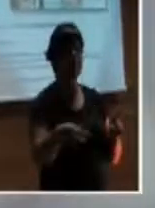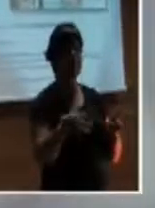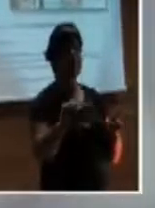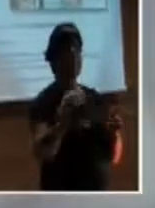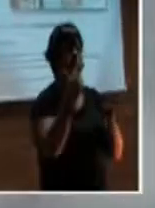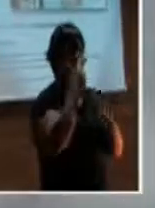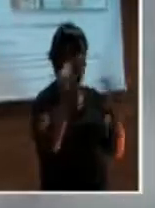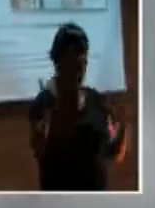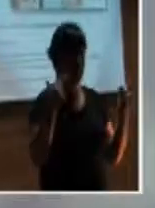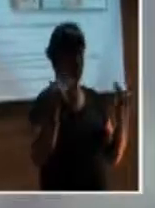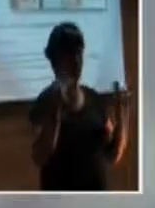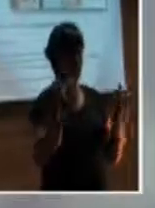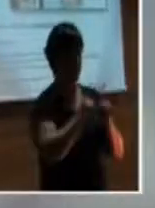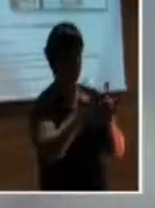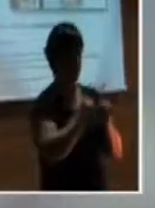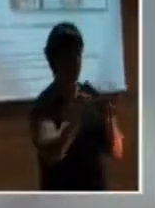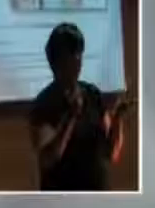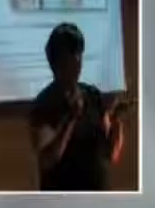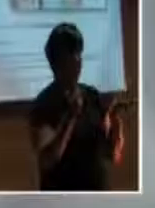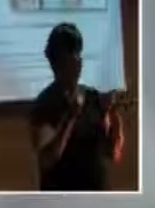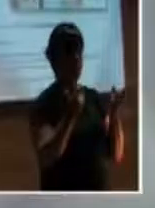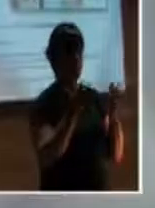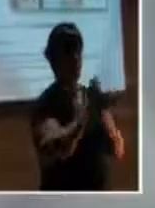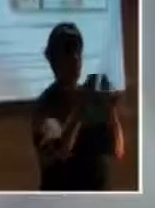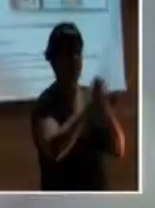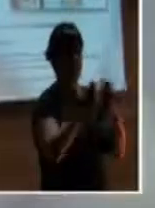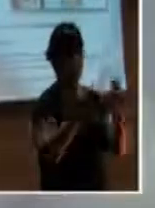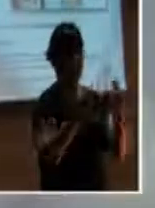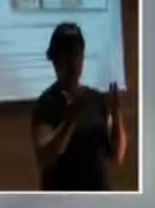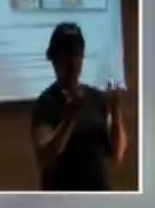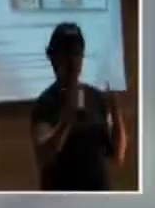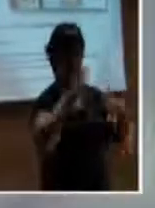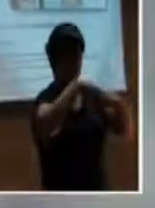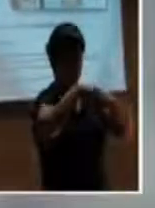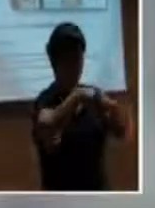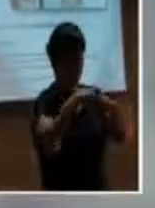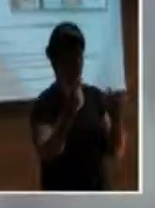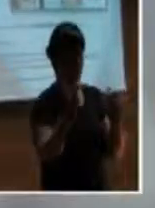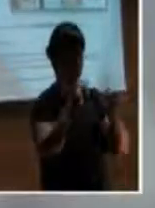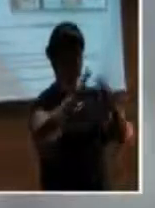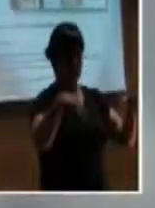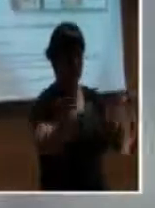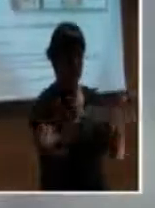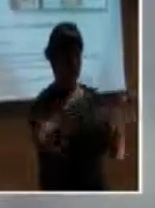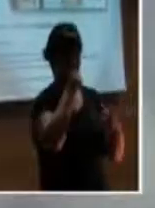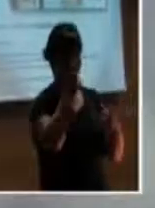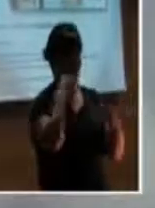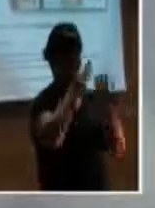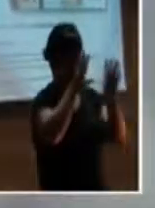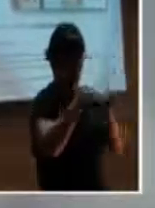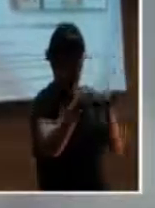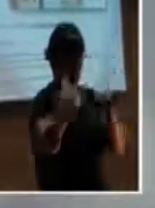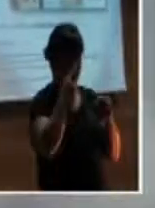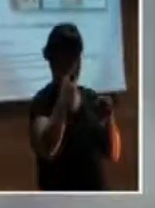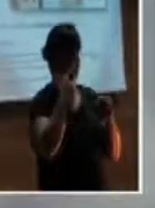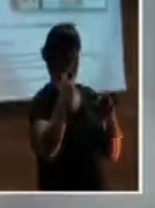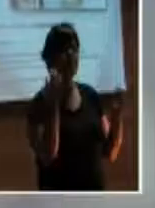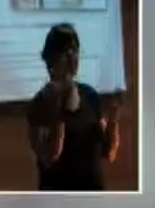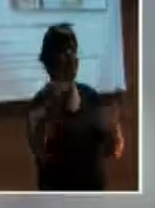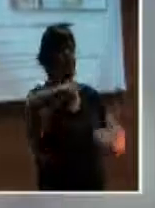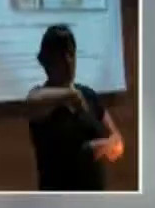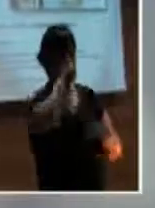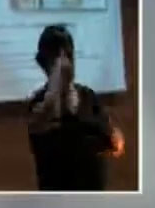actions were gathered. And this e-book is actually being a starting point for this year's working meeting, much smaller, which